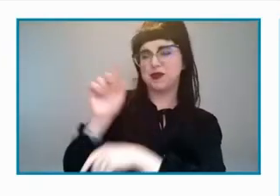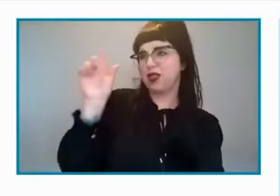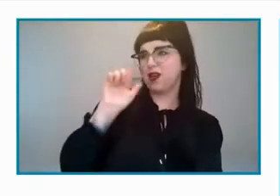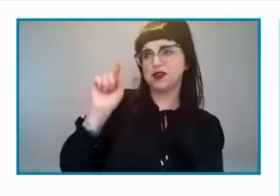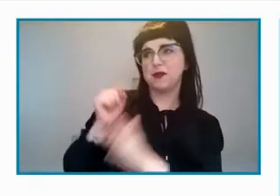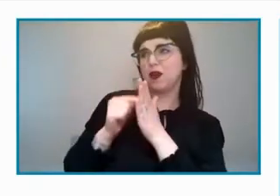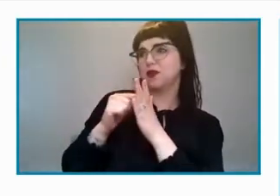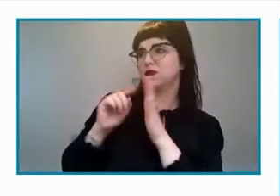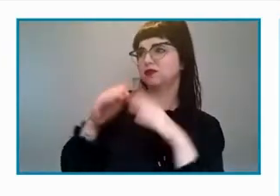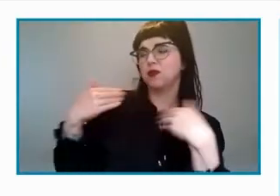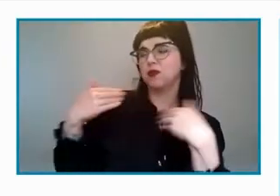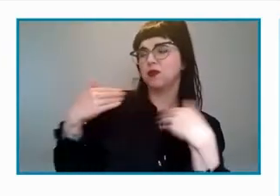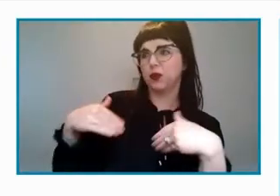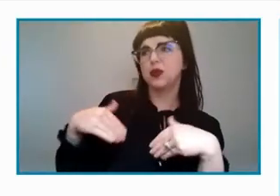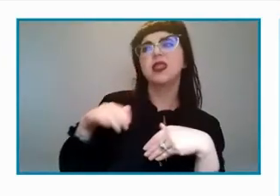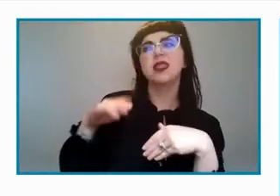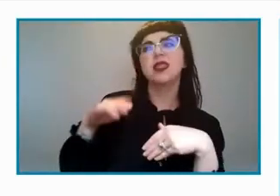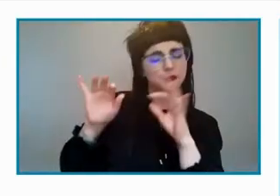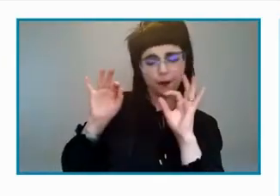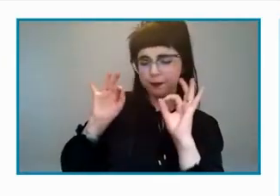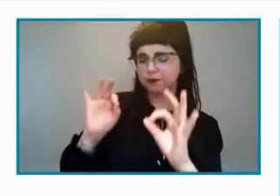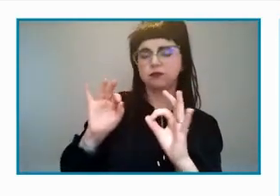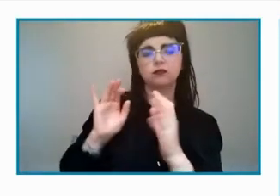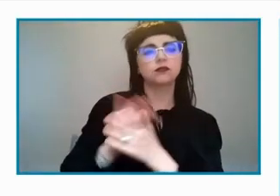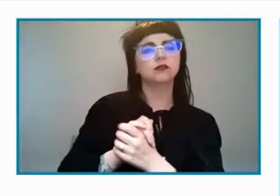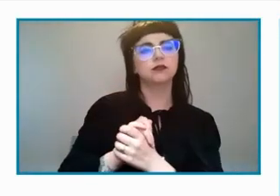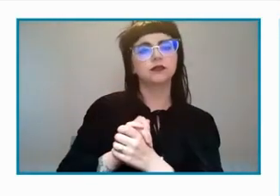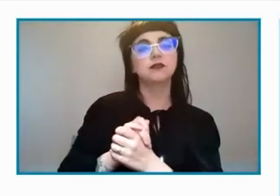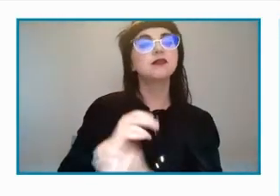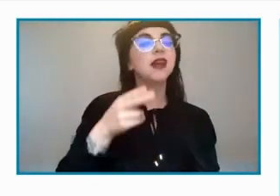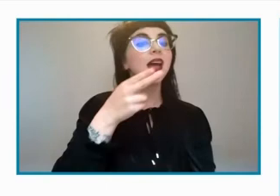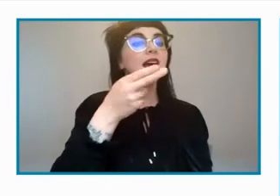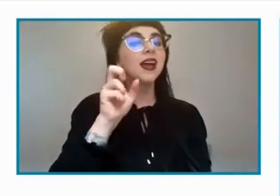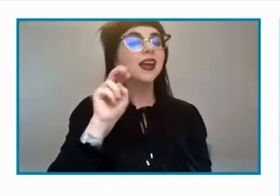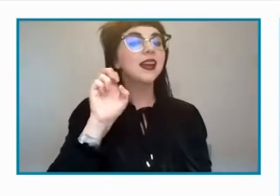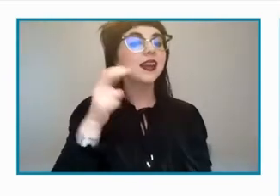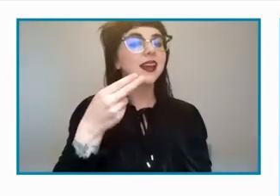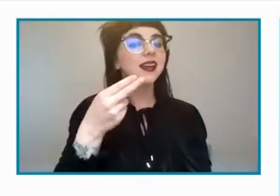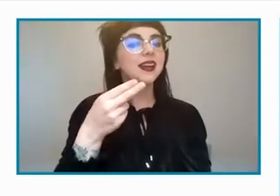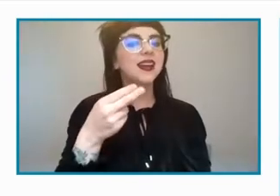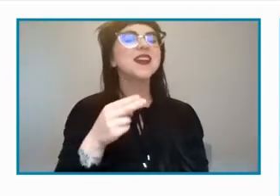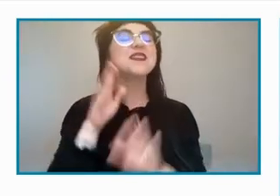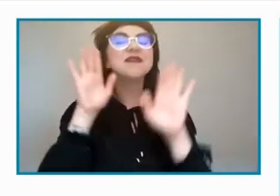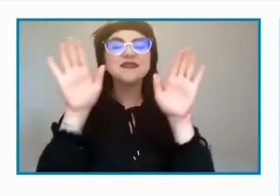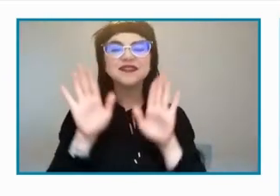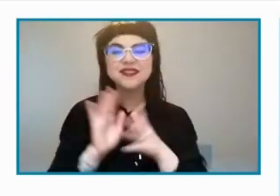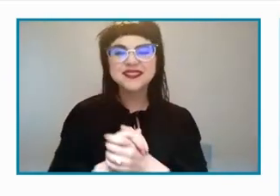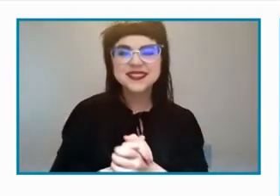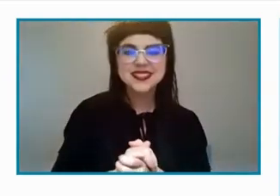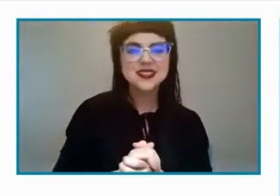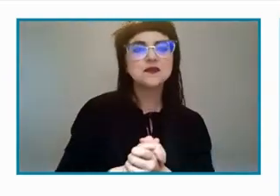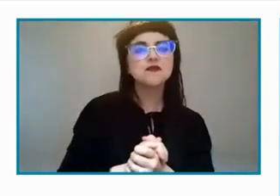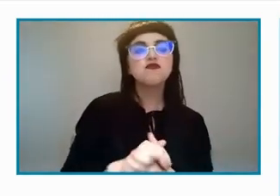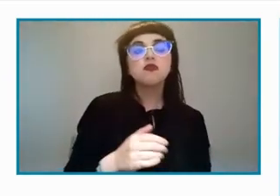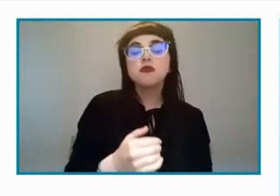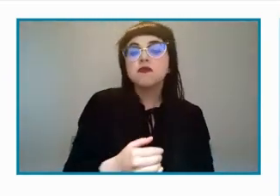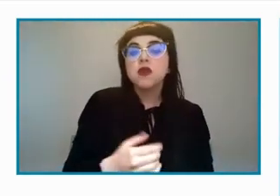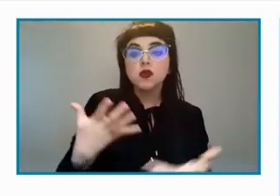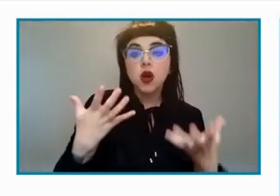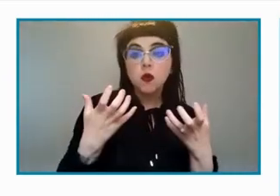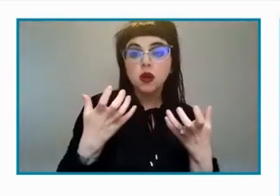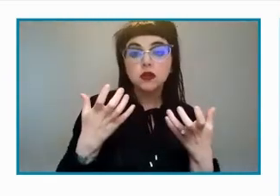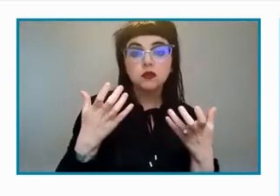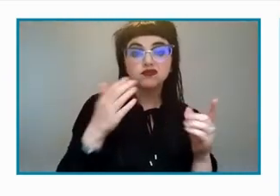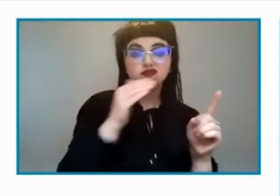It's a wonderful use of it. Hannah. Awesome. So I just want to remind everyone